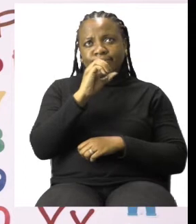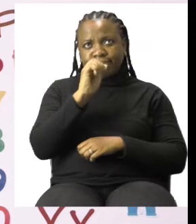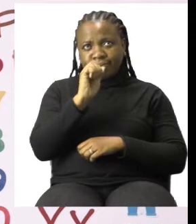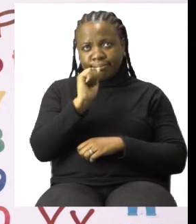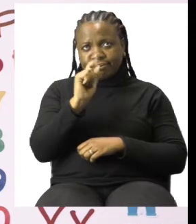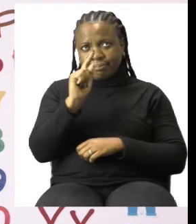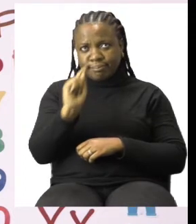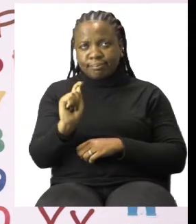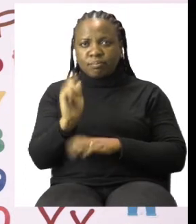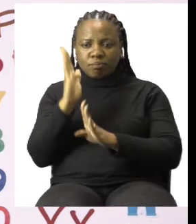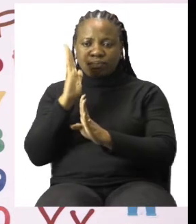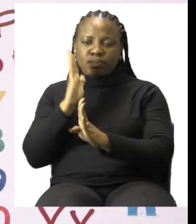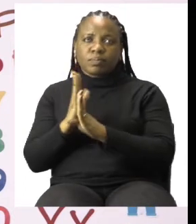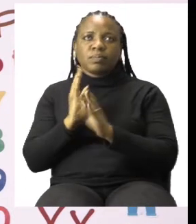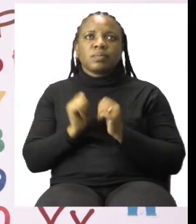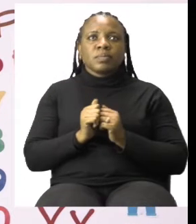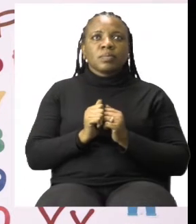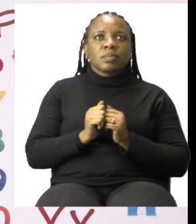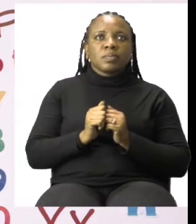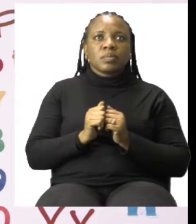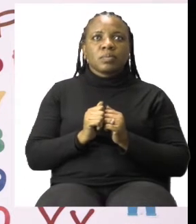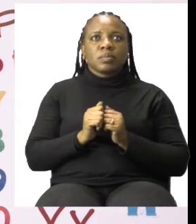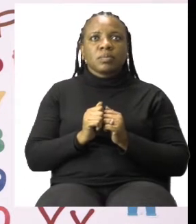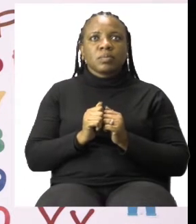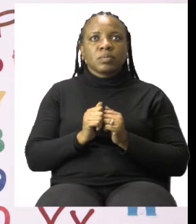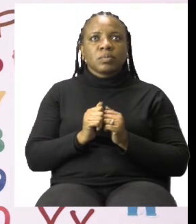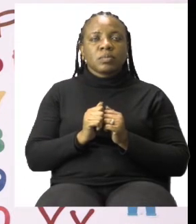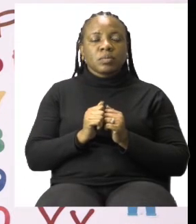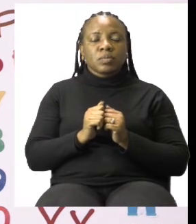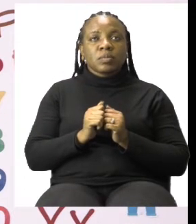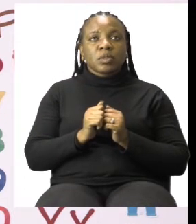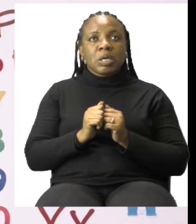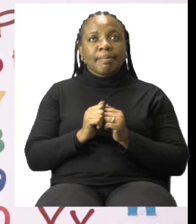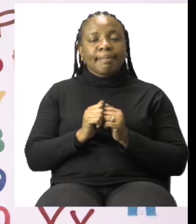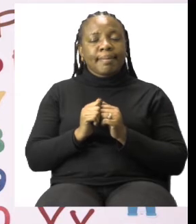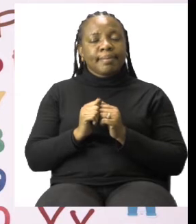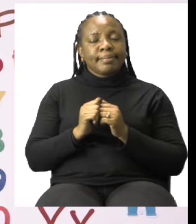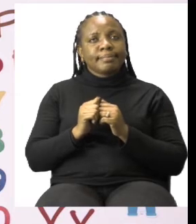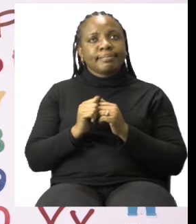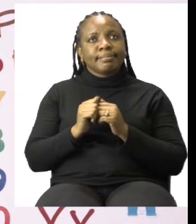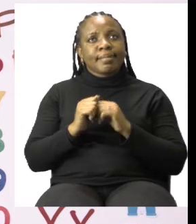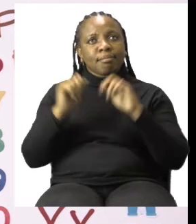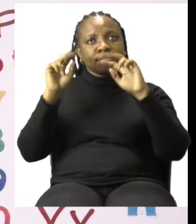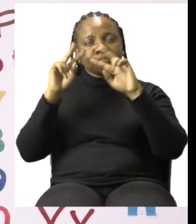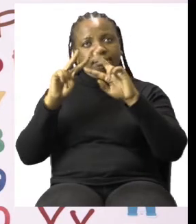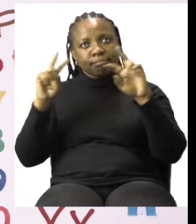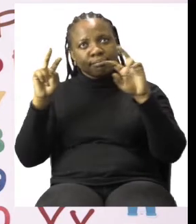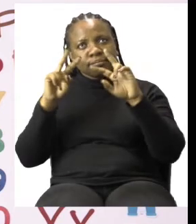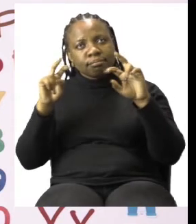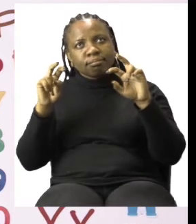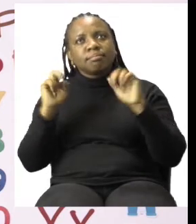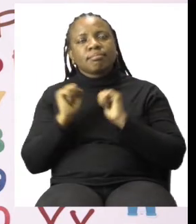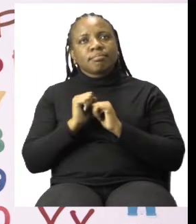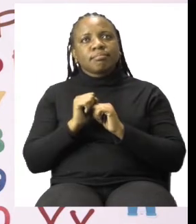coat correctly. So after unscrambling it, we need to look for it in the word search. Here we